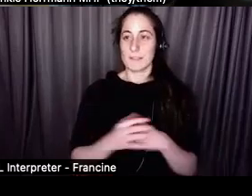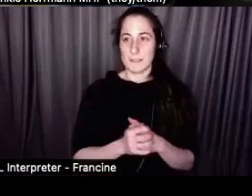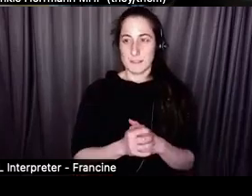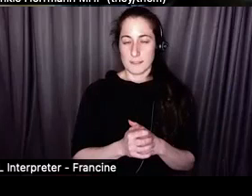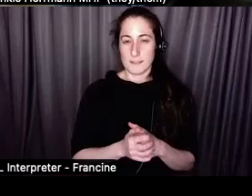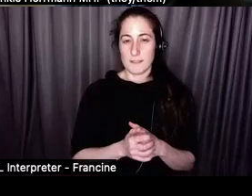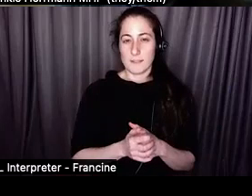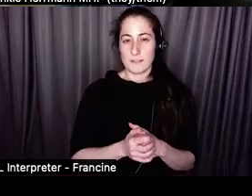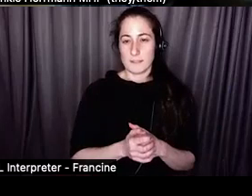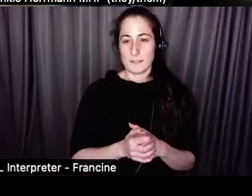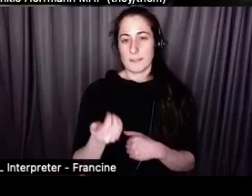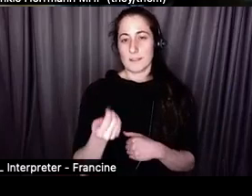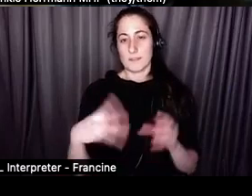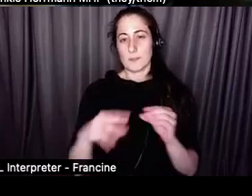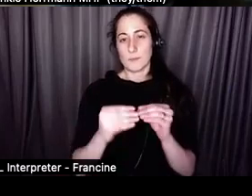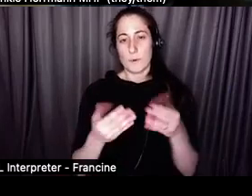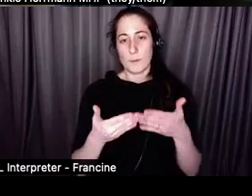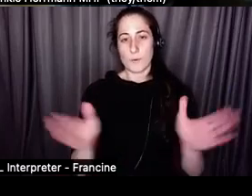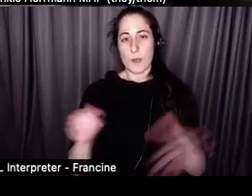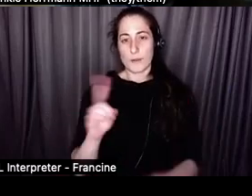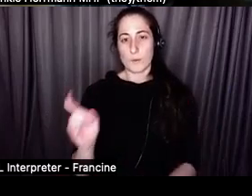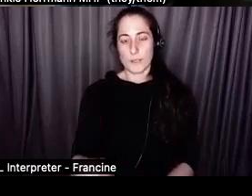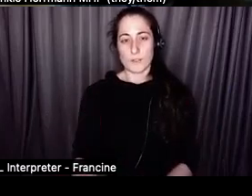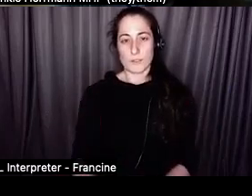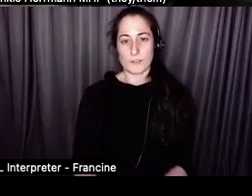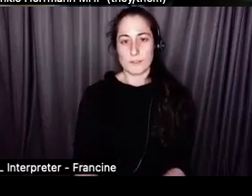Couple of broader questions.